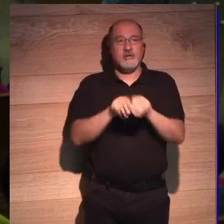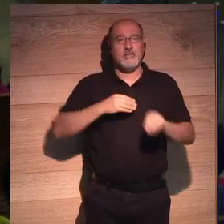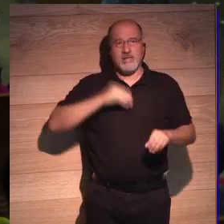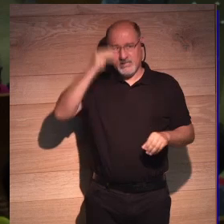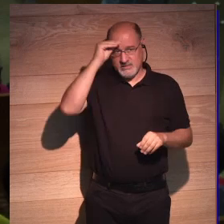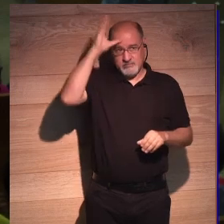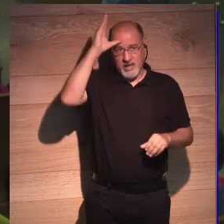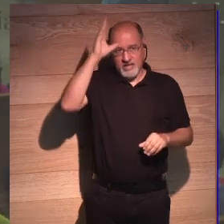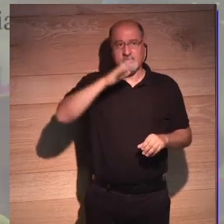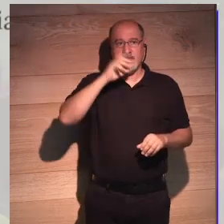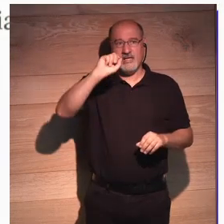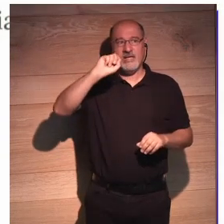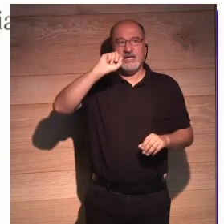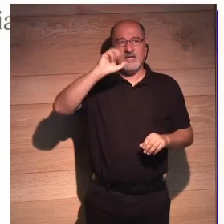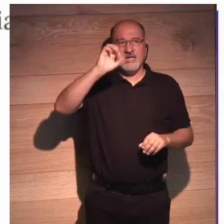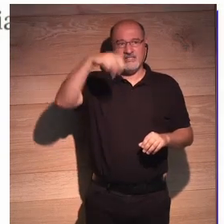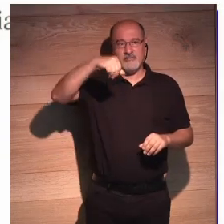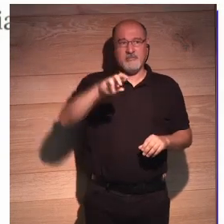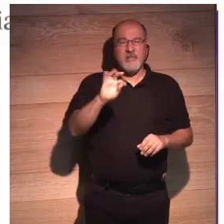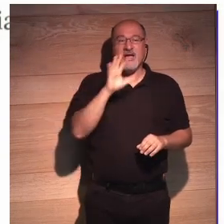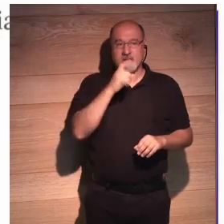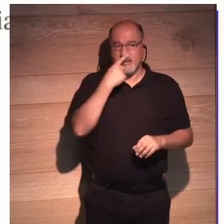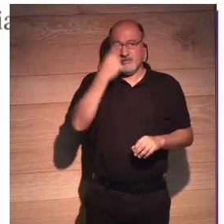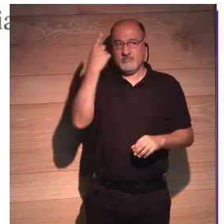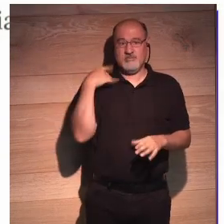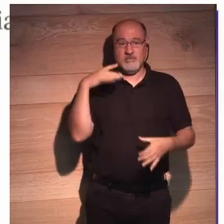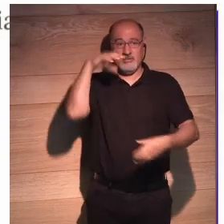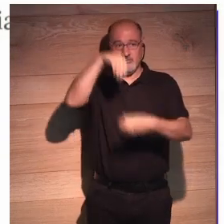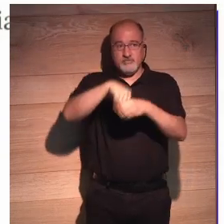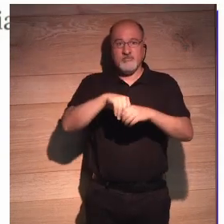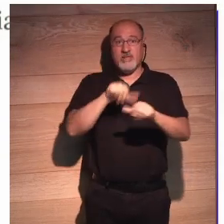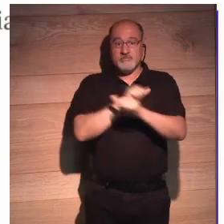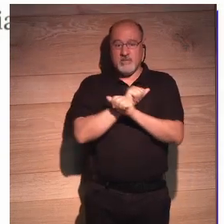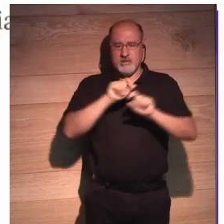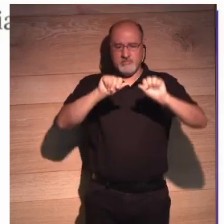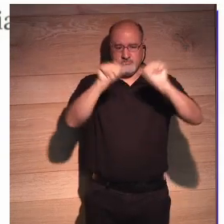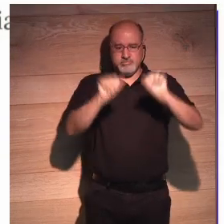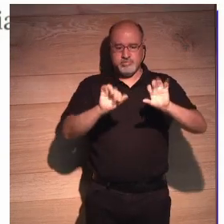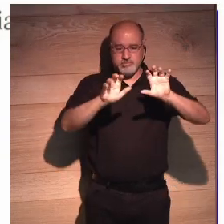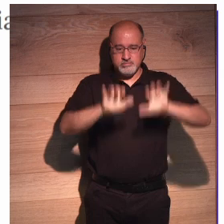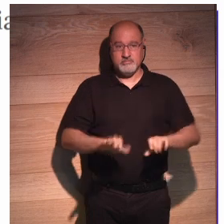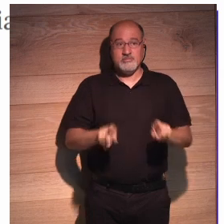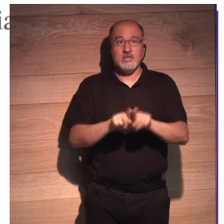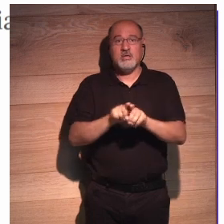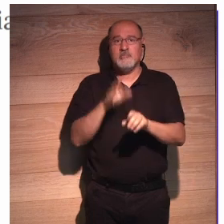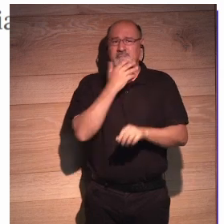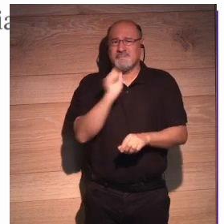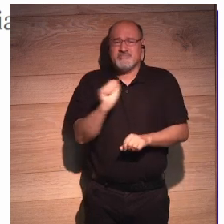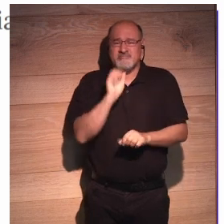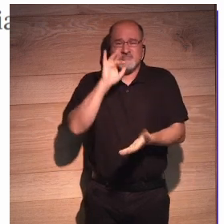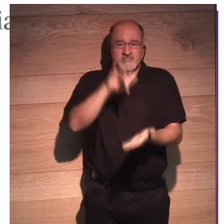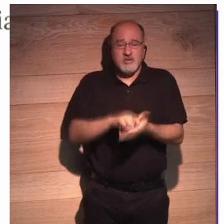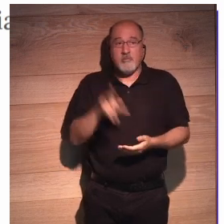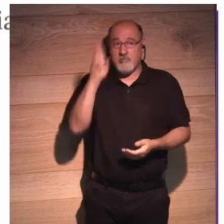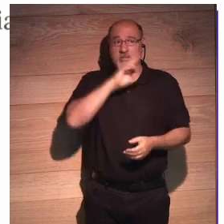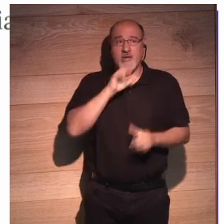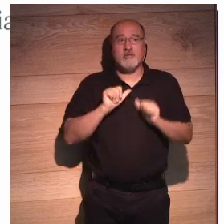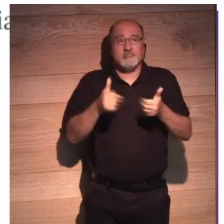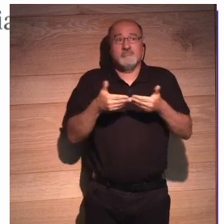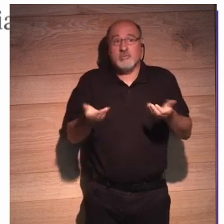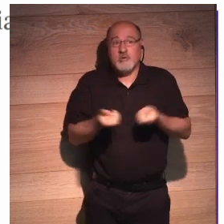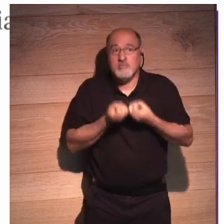I get this set up. So today, it's brilliant to be here, and it's brilliant to be talking